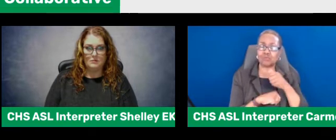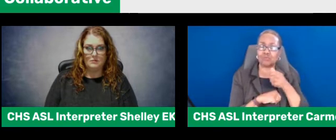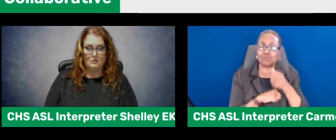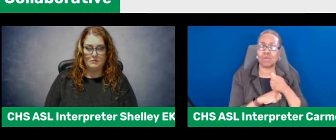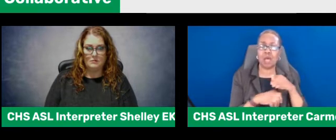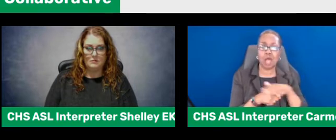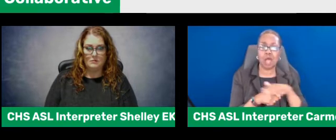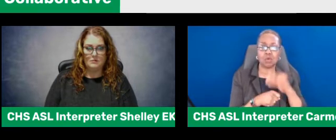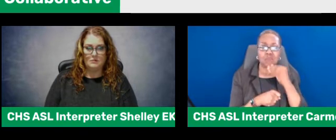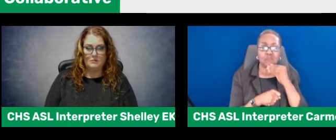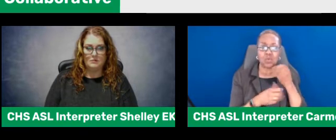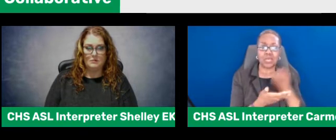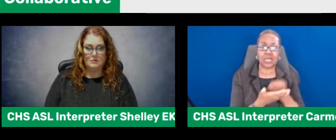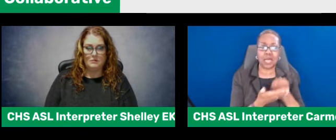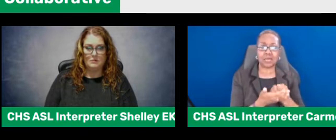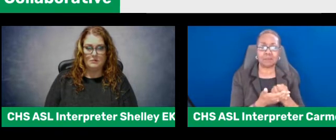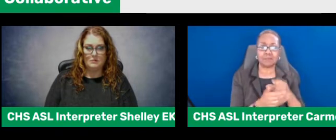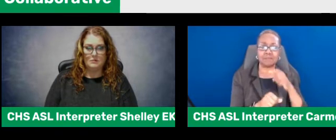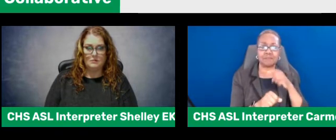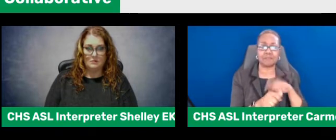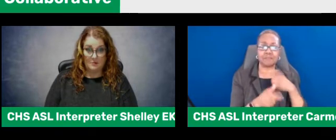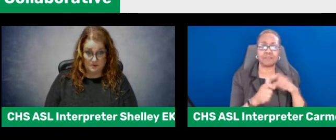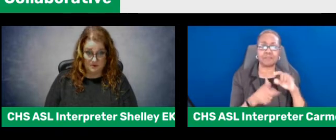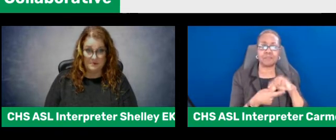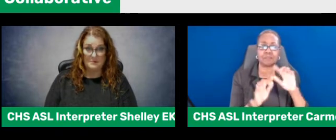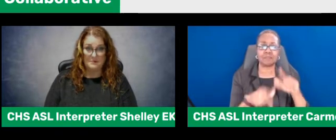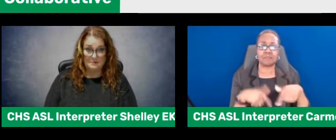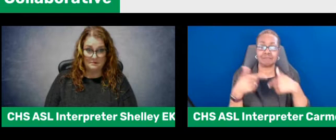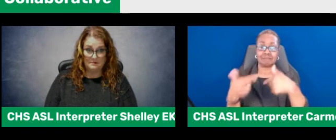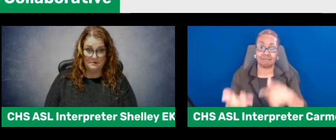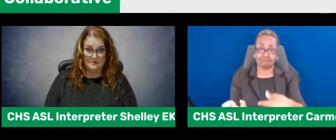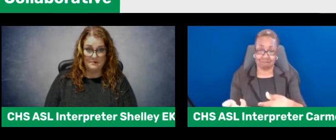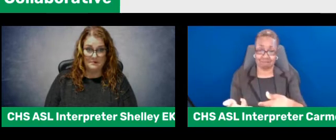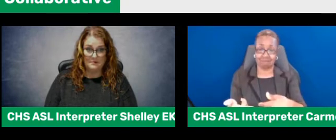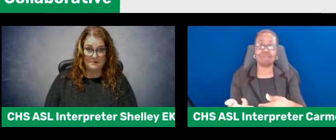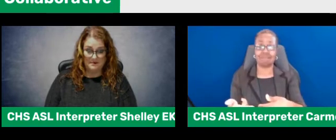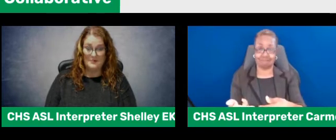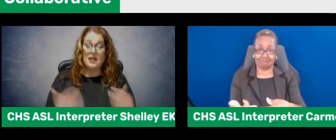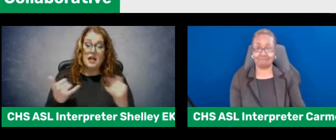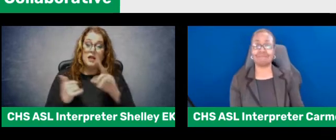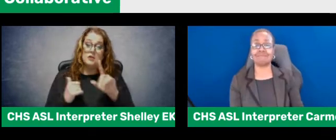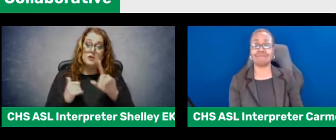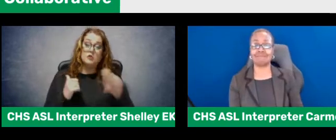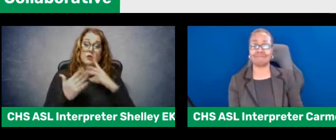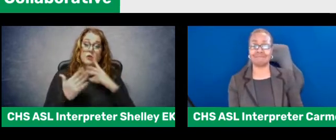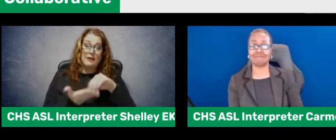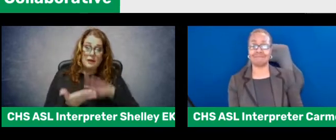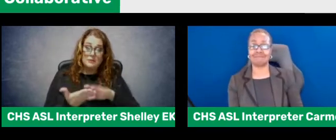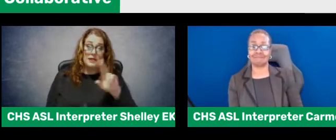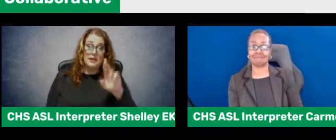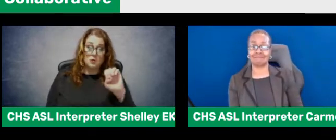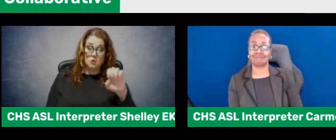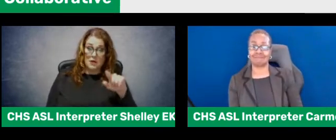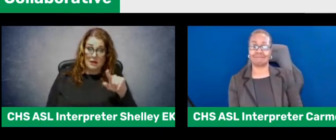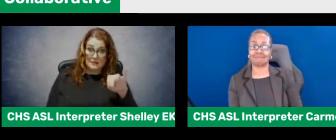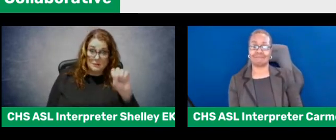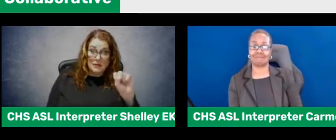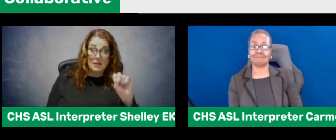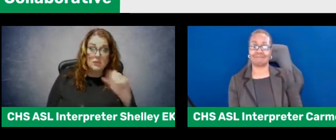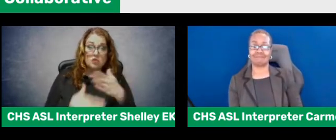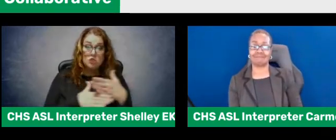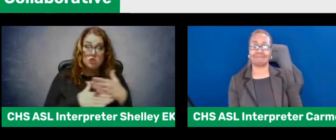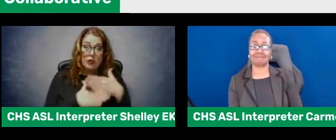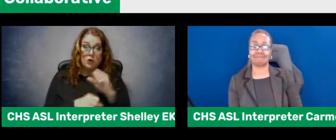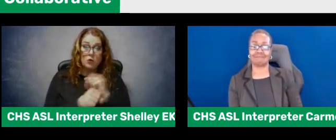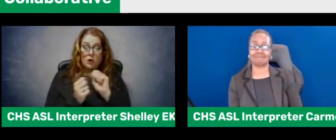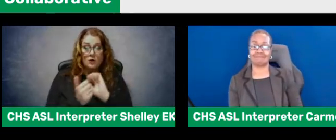economy. And through that surveillance tool, we're capturing recipes if anyone would like to share. And we'll be working